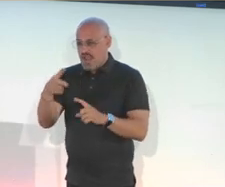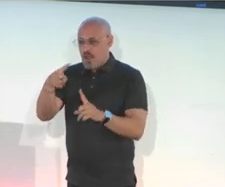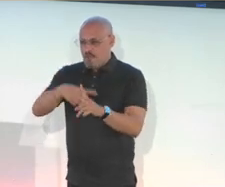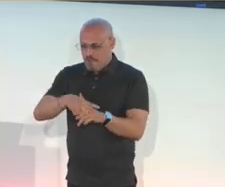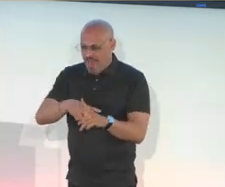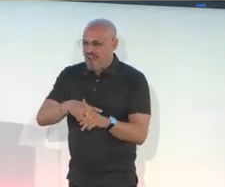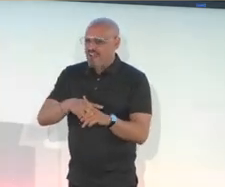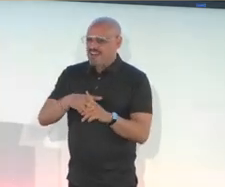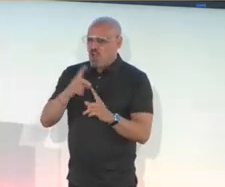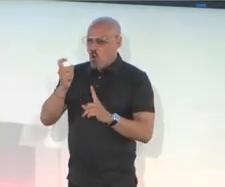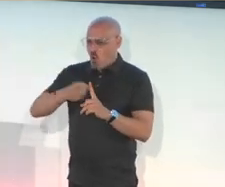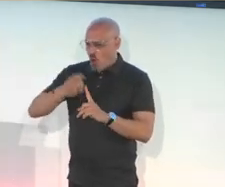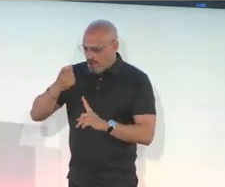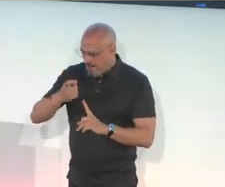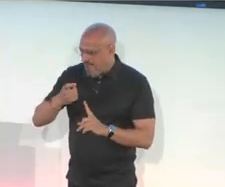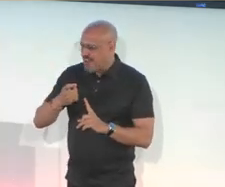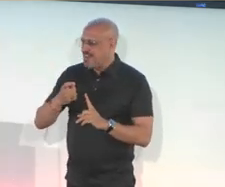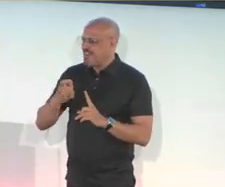apply